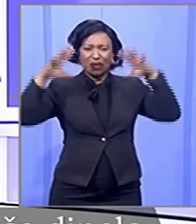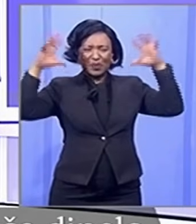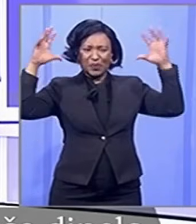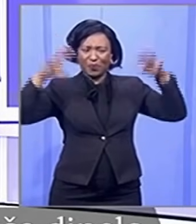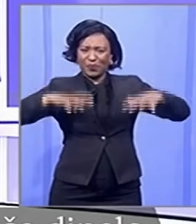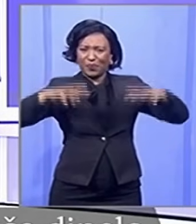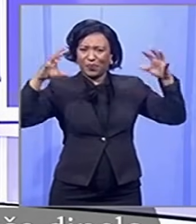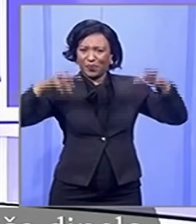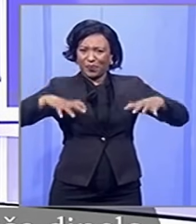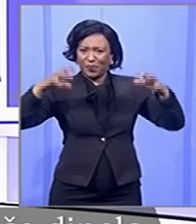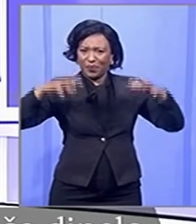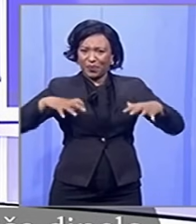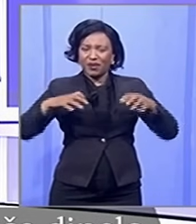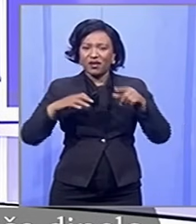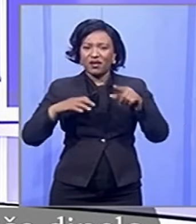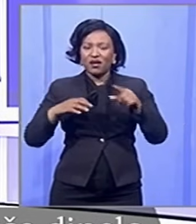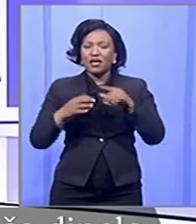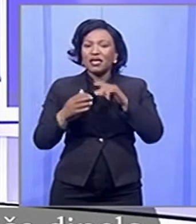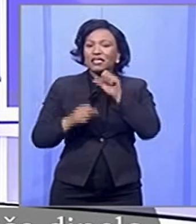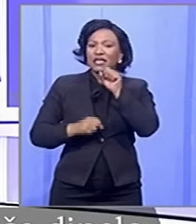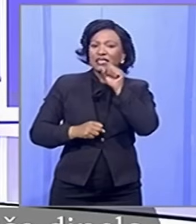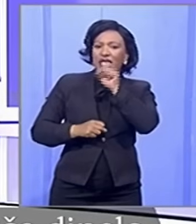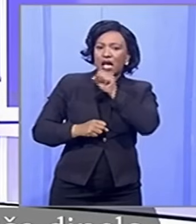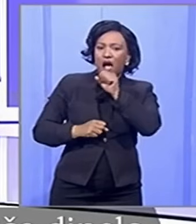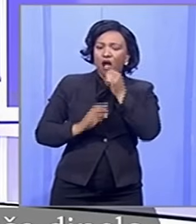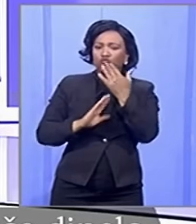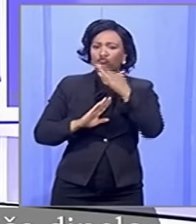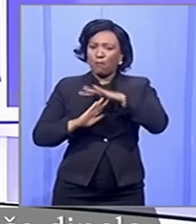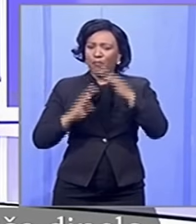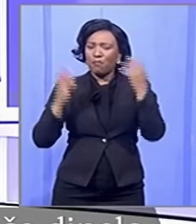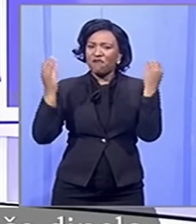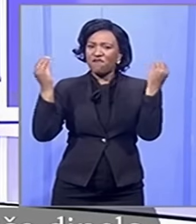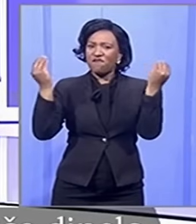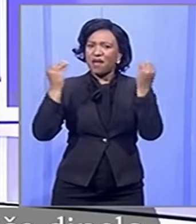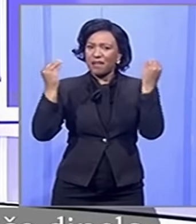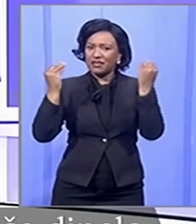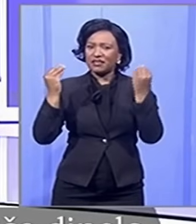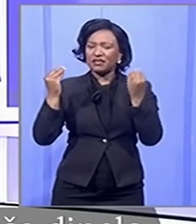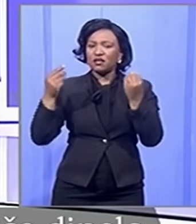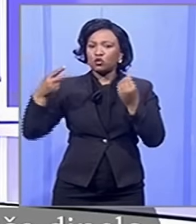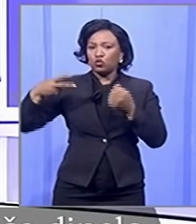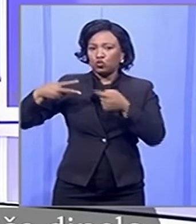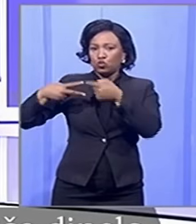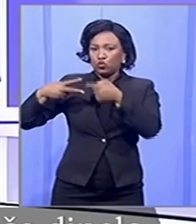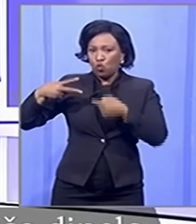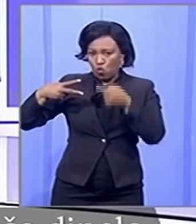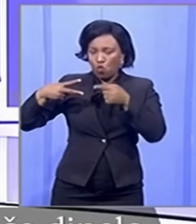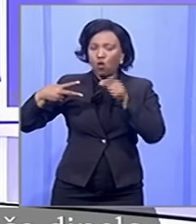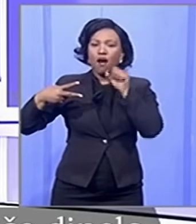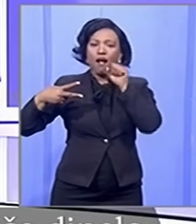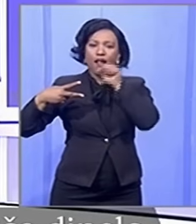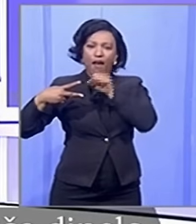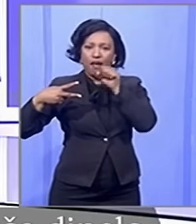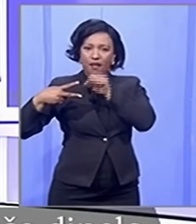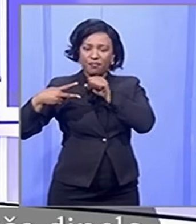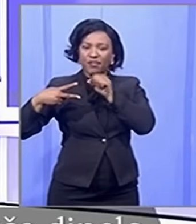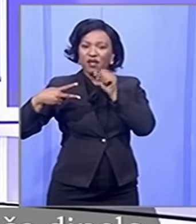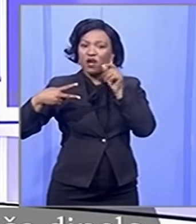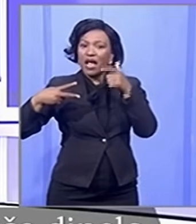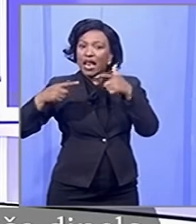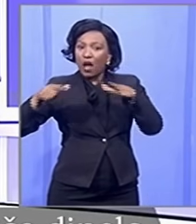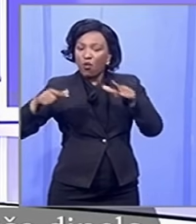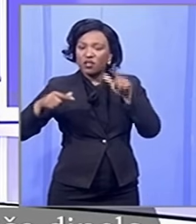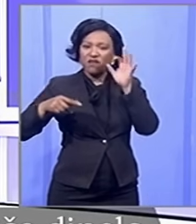maatla. Diopedi tše bohlokwa tša maemo a godimo tša boditšhabatšhaba tše pedi di be di opela ka leleme la